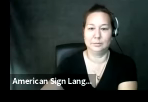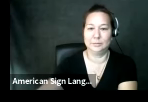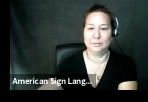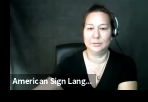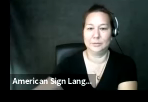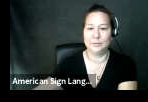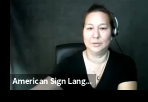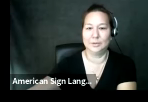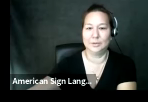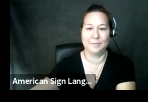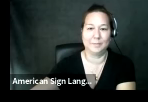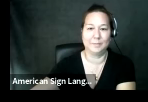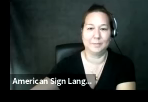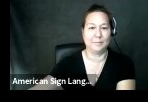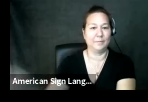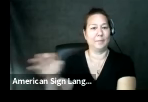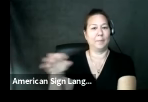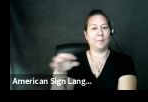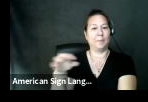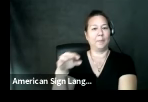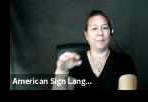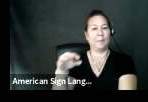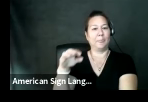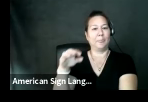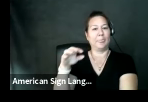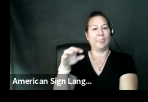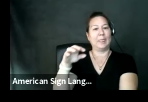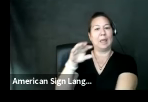Hillary Talmadge, our program specialist.